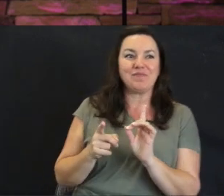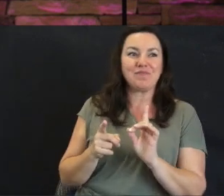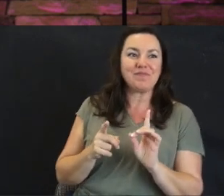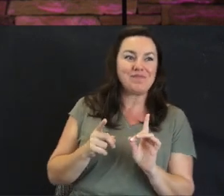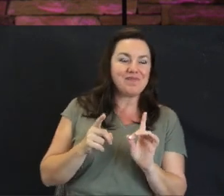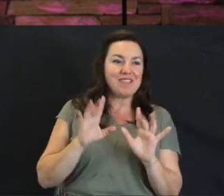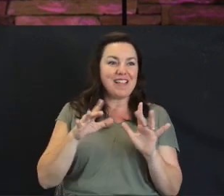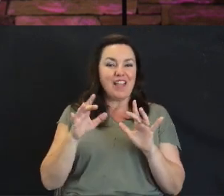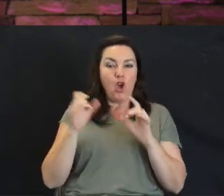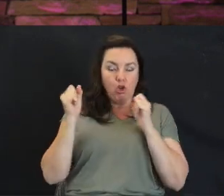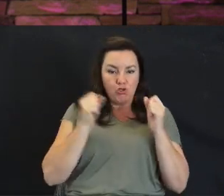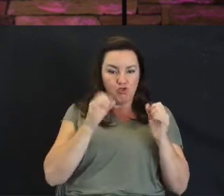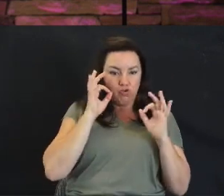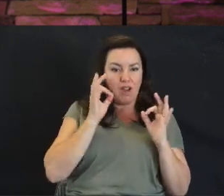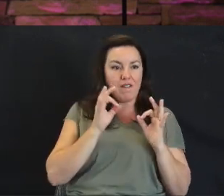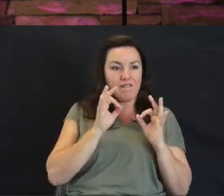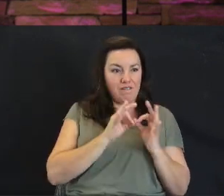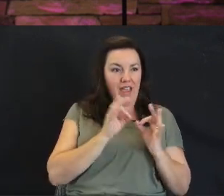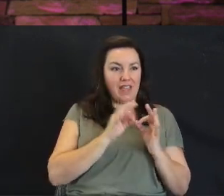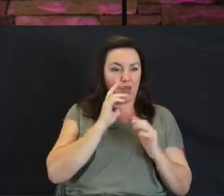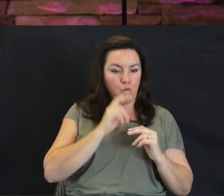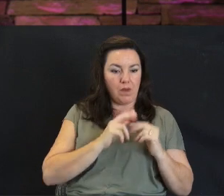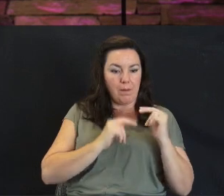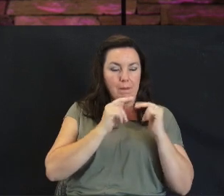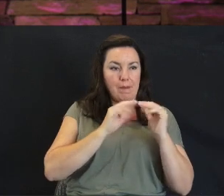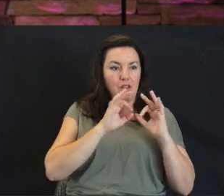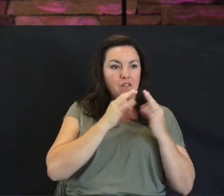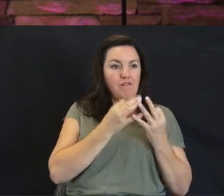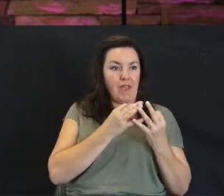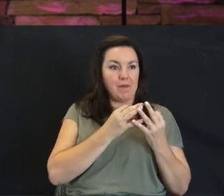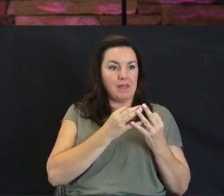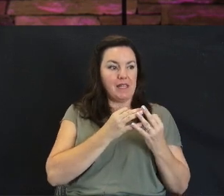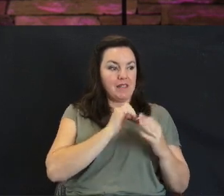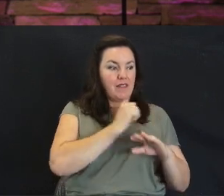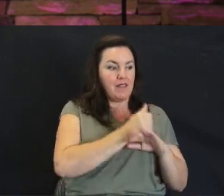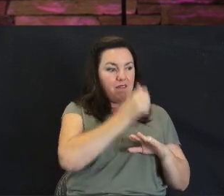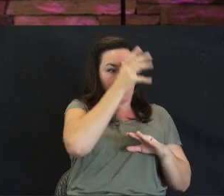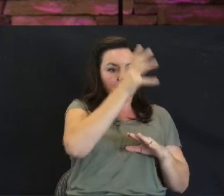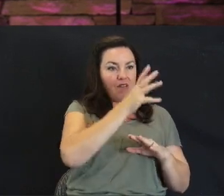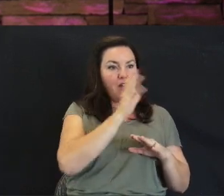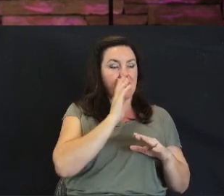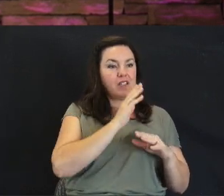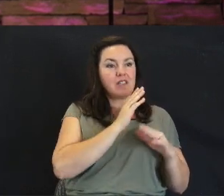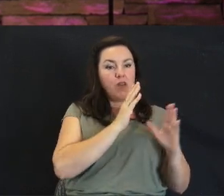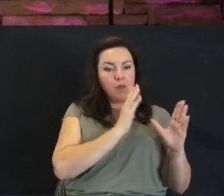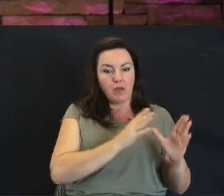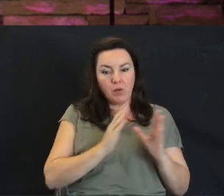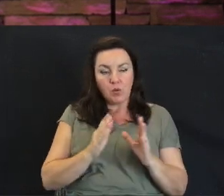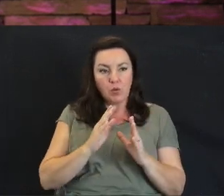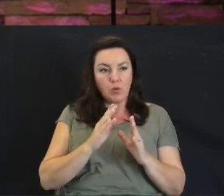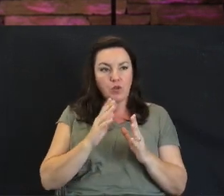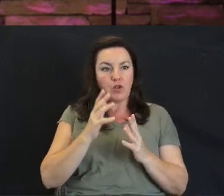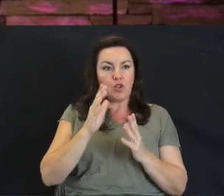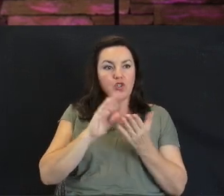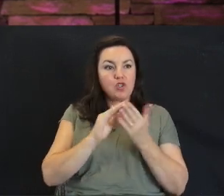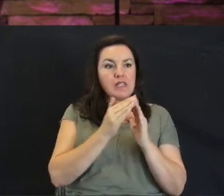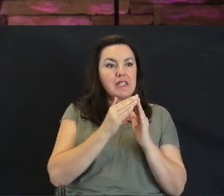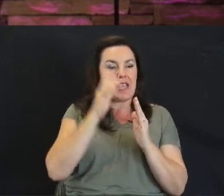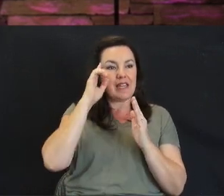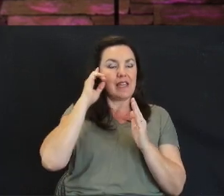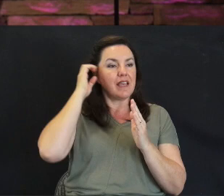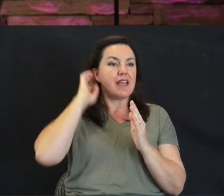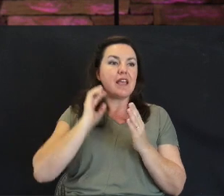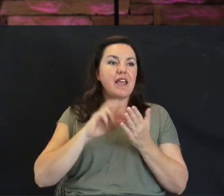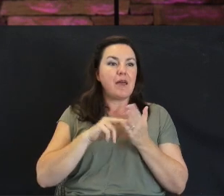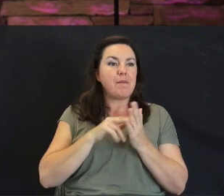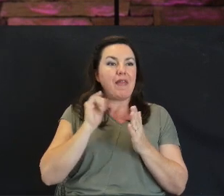Strong faith-filled families According to the founding fathers Produced a well-ordered society And a well-ordered society Meant that that nation